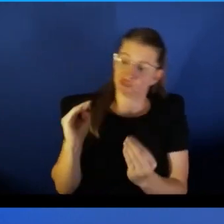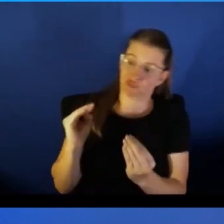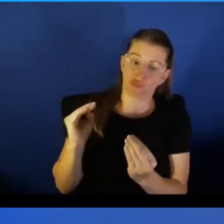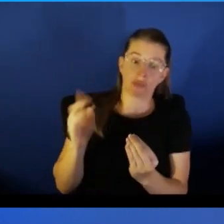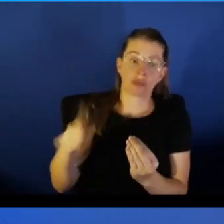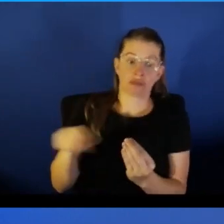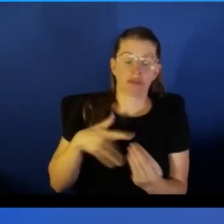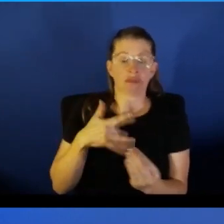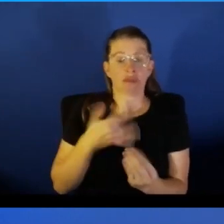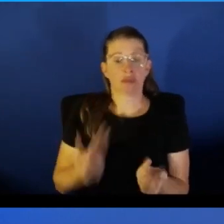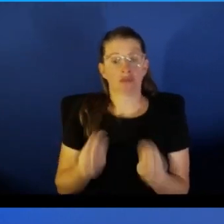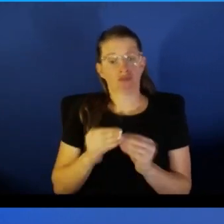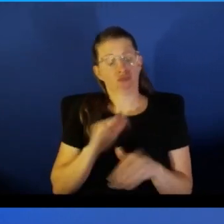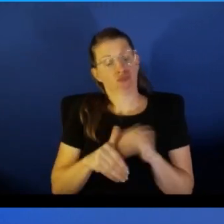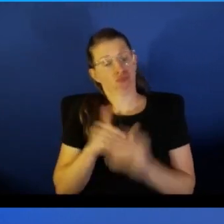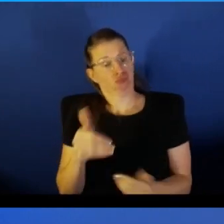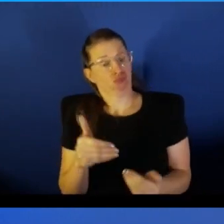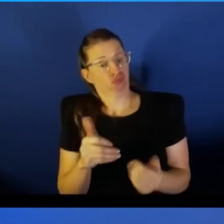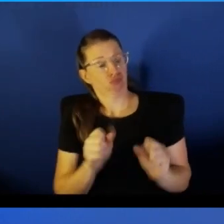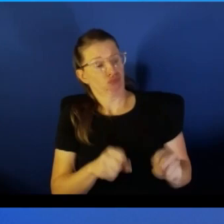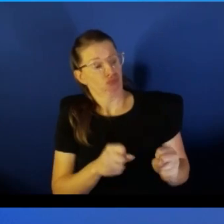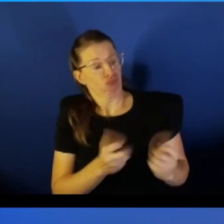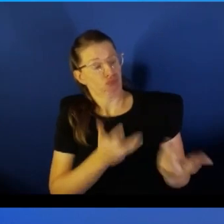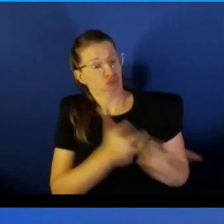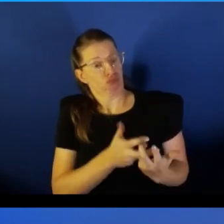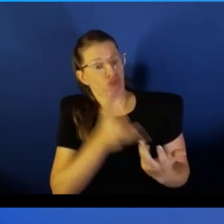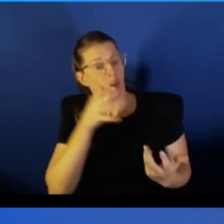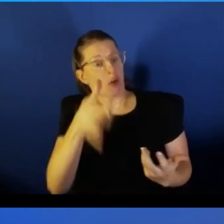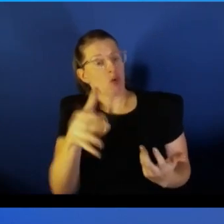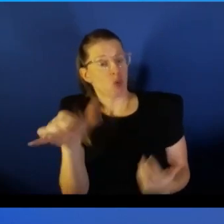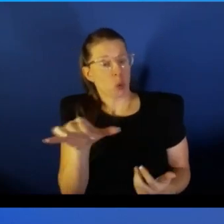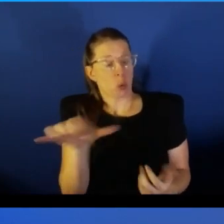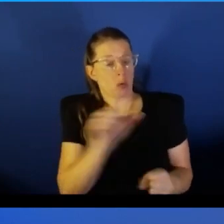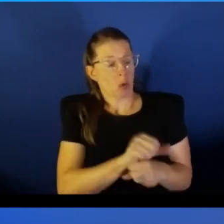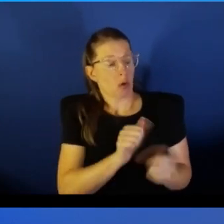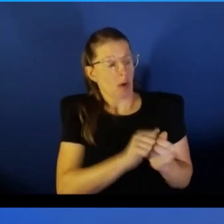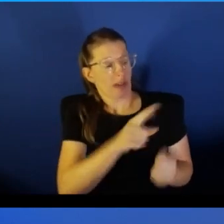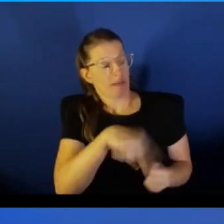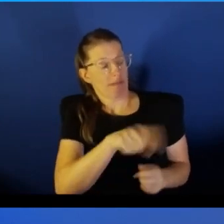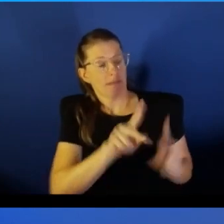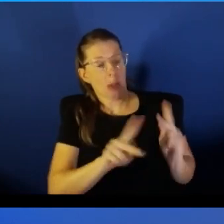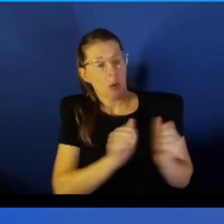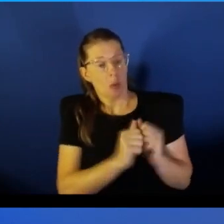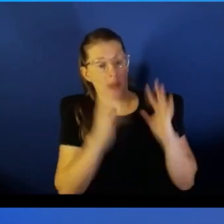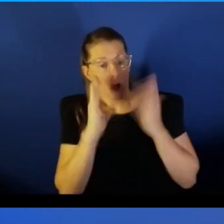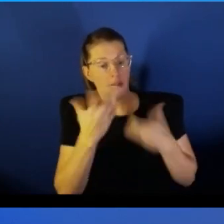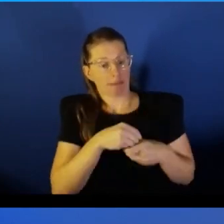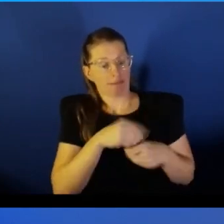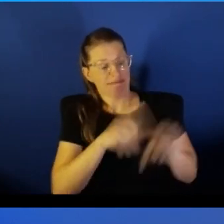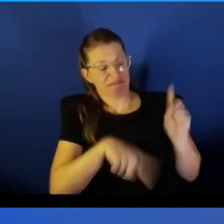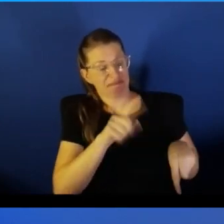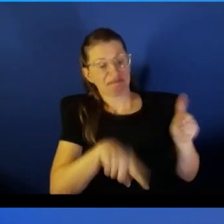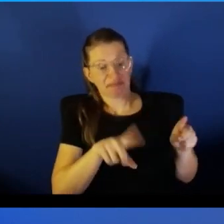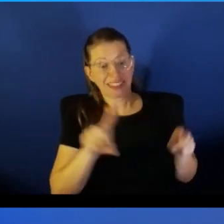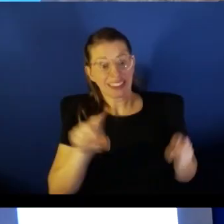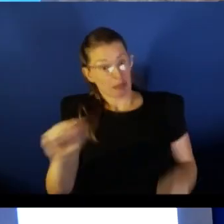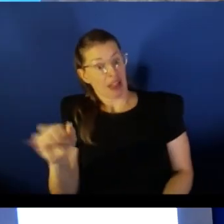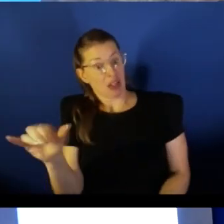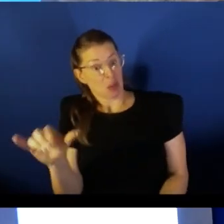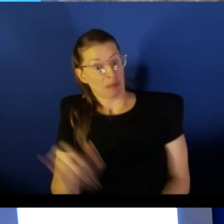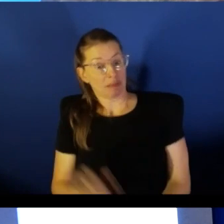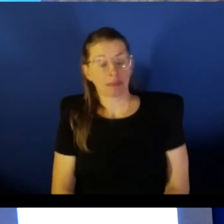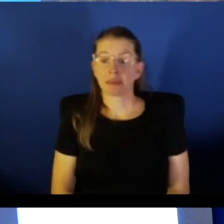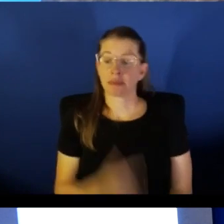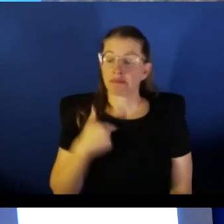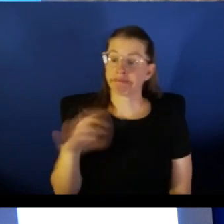more capable in the future too to work with people with various disabilities. When I was growing up in a school, it